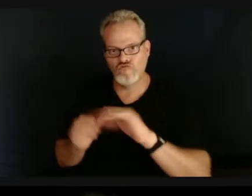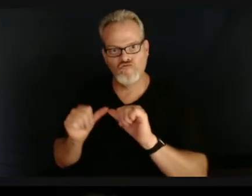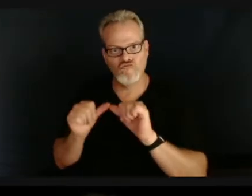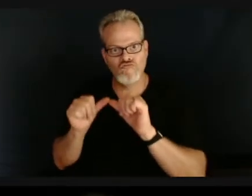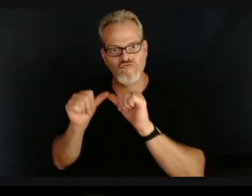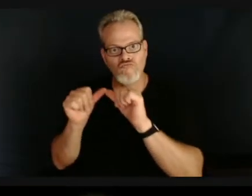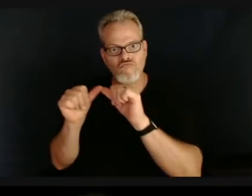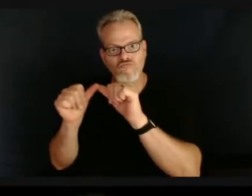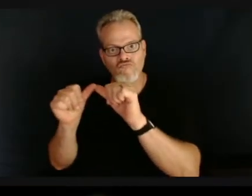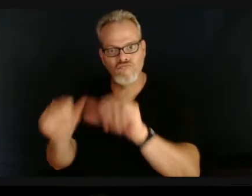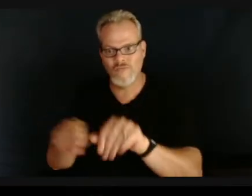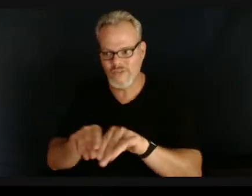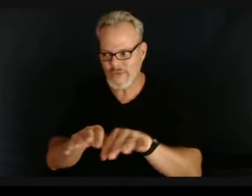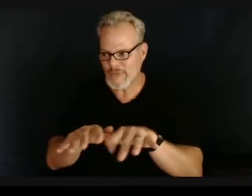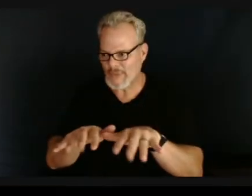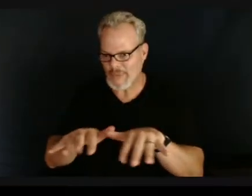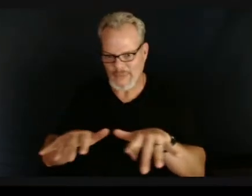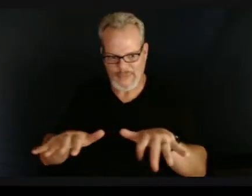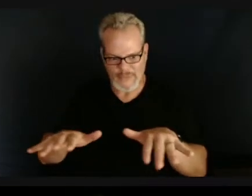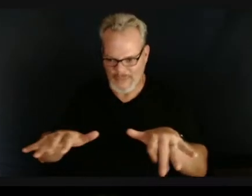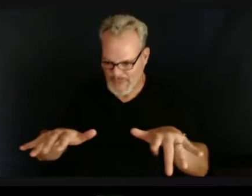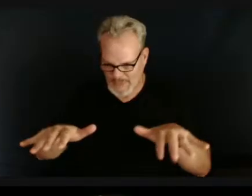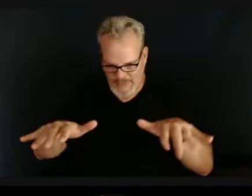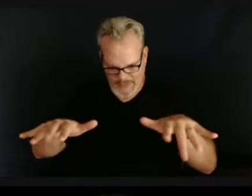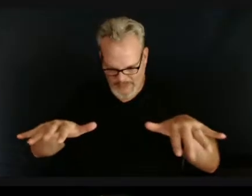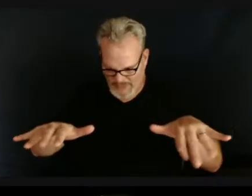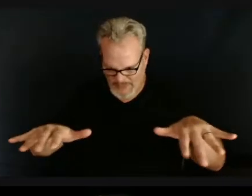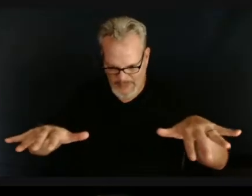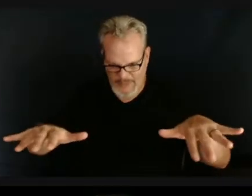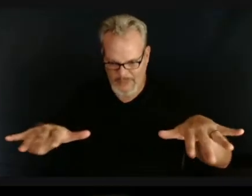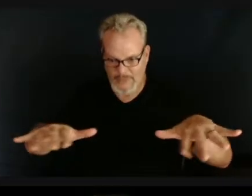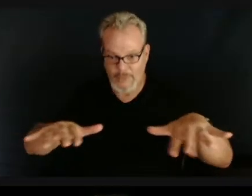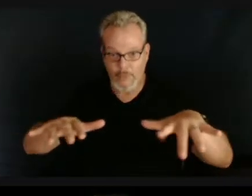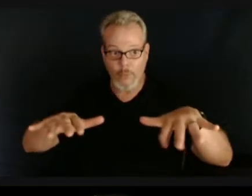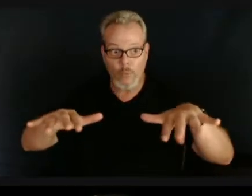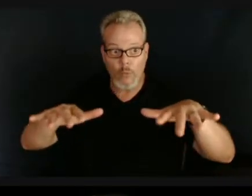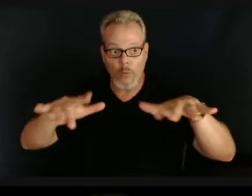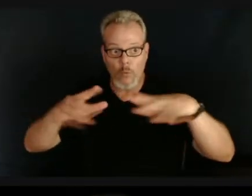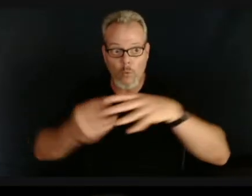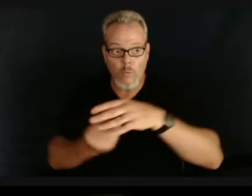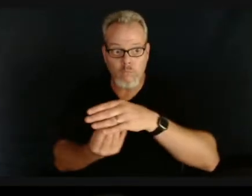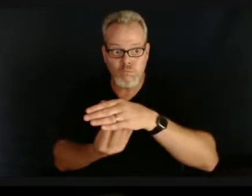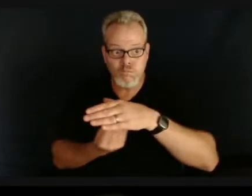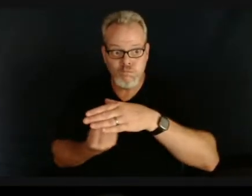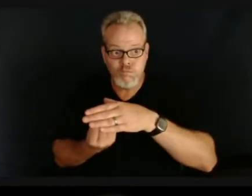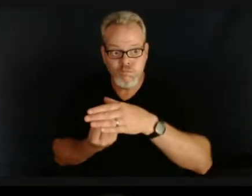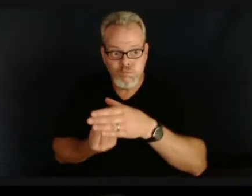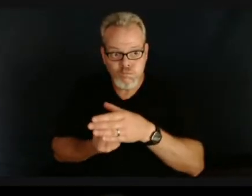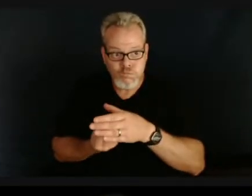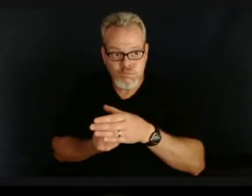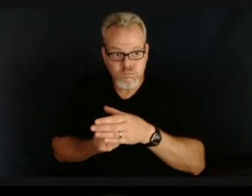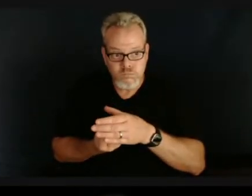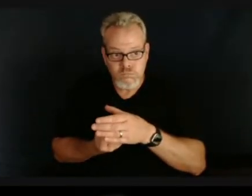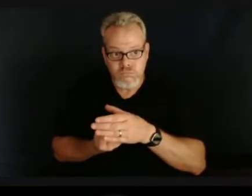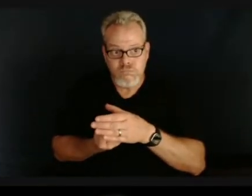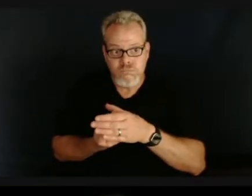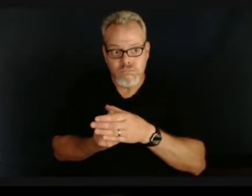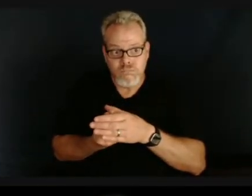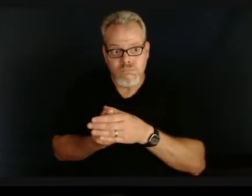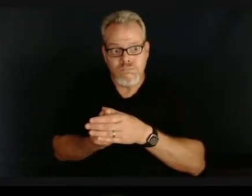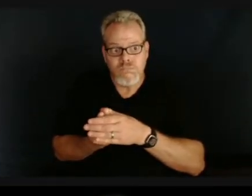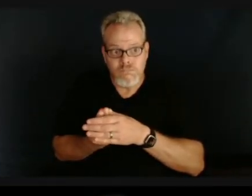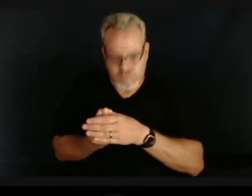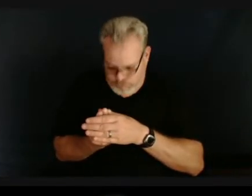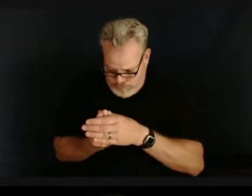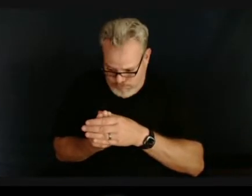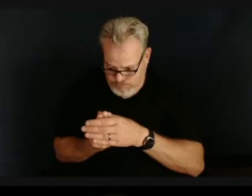working its way through the system to where it's available to erupt at the surface, right? So that means that when we want to have an episode, there's magma available